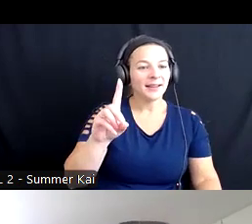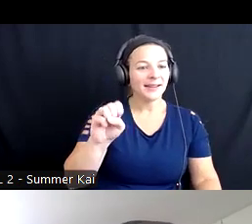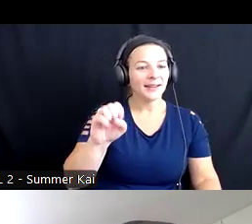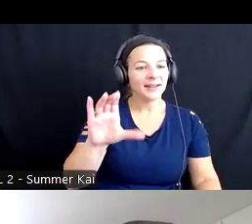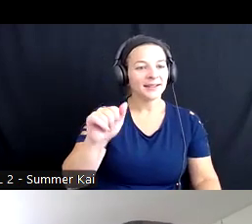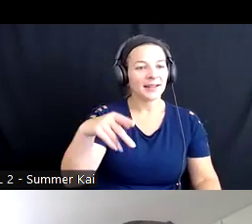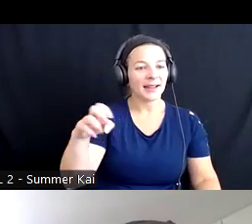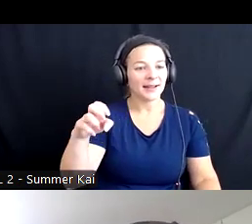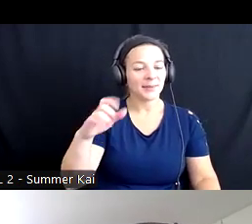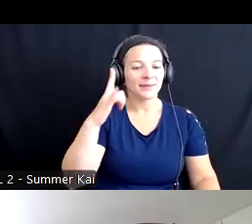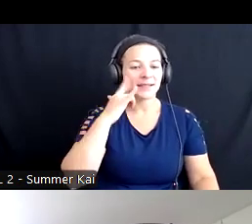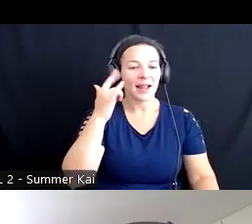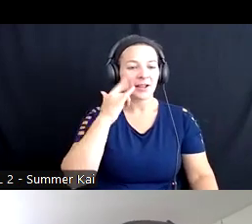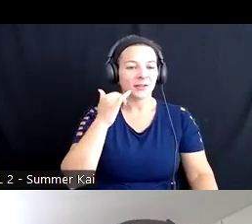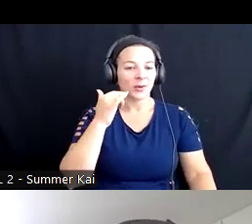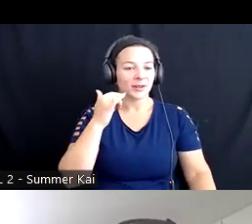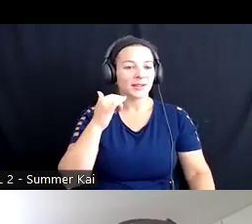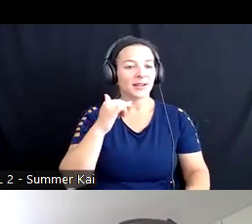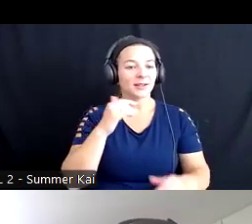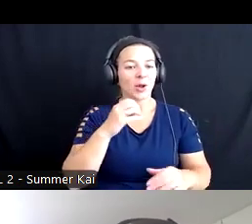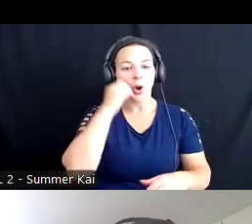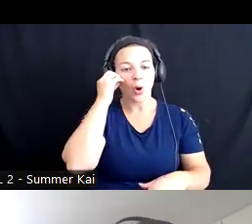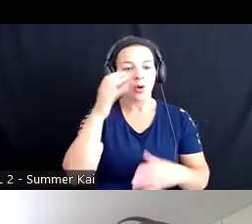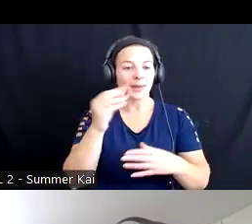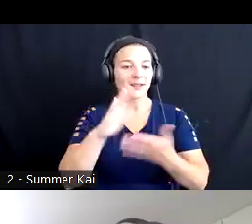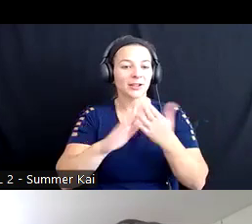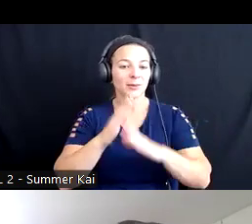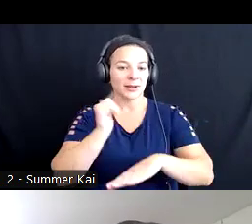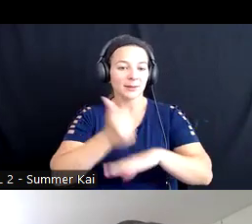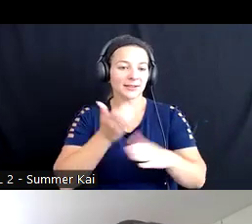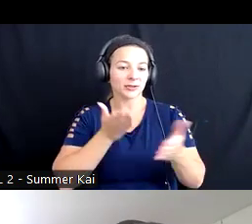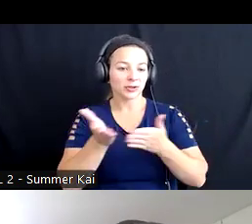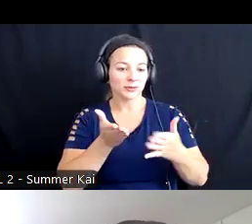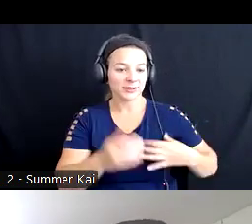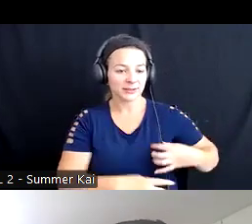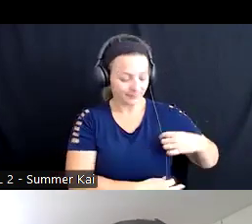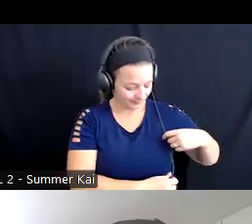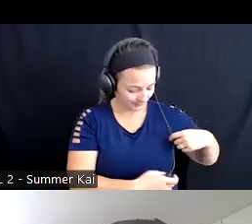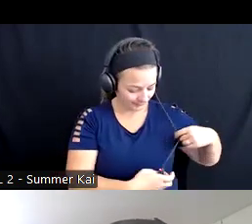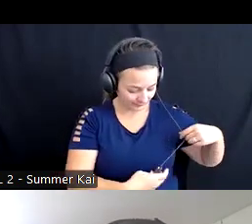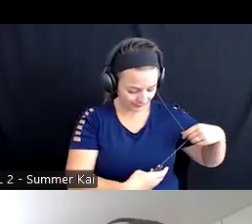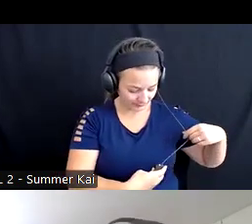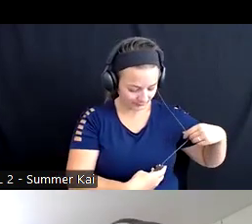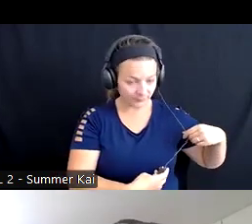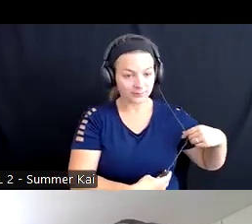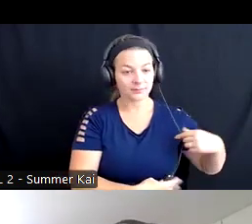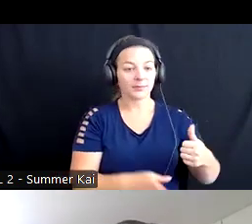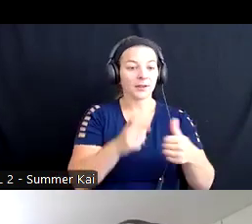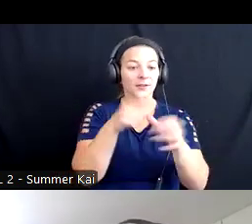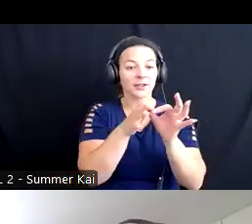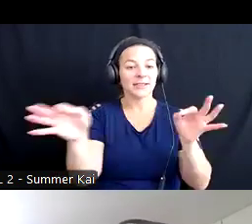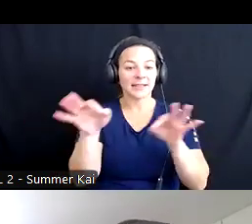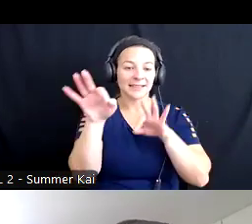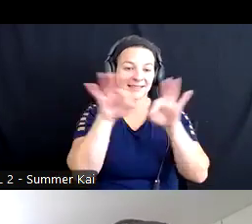Home and Community-Based Services. I think the first sentence describes the purpose of the tool well, but the entire